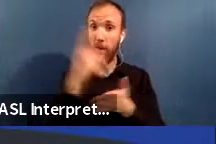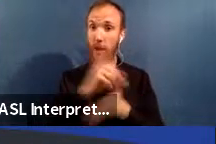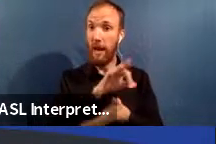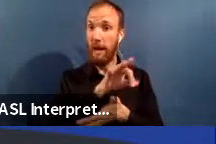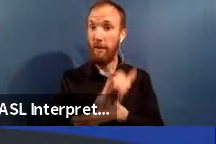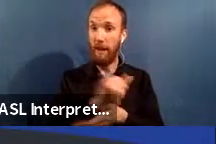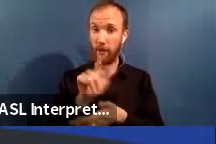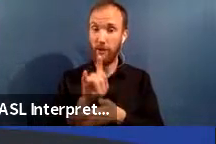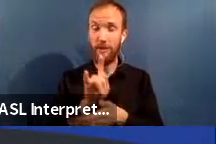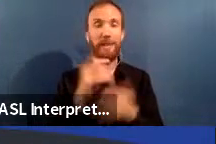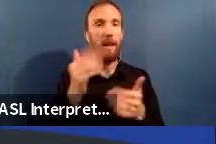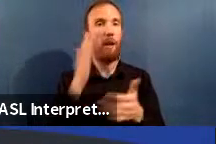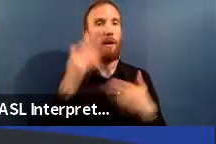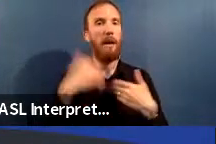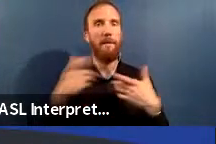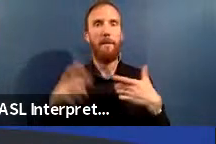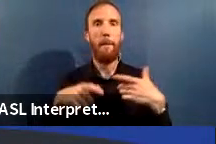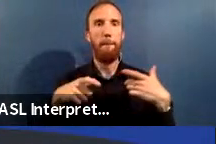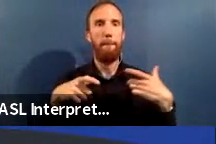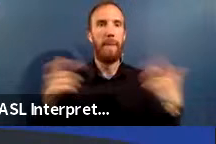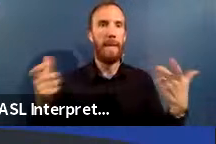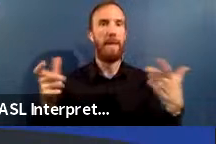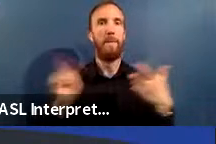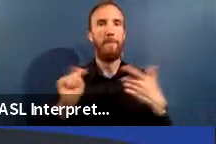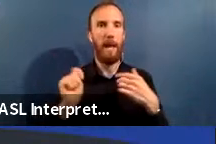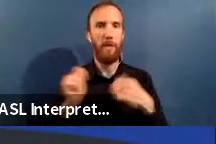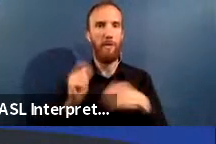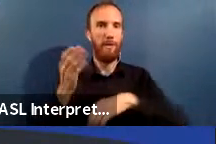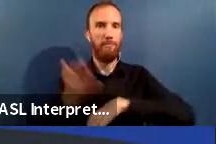bathroom renovations, as